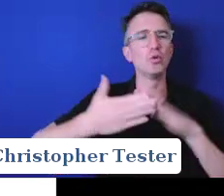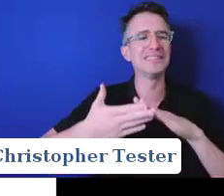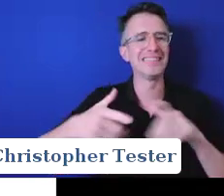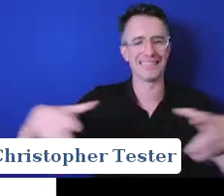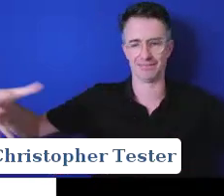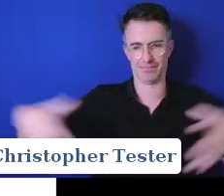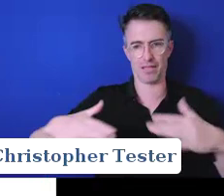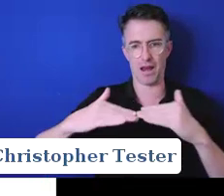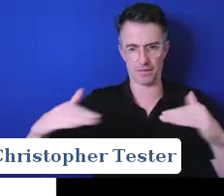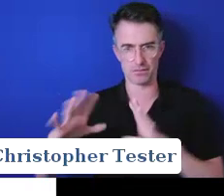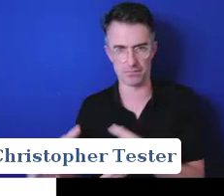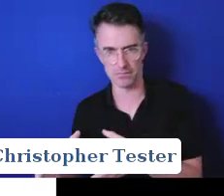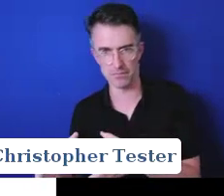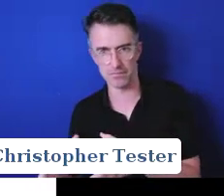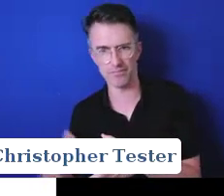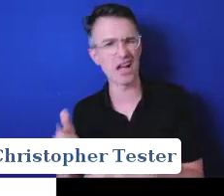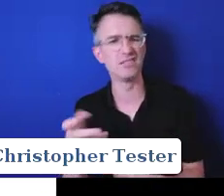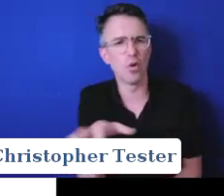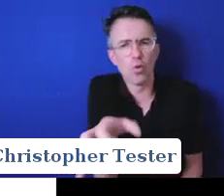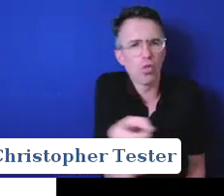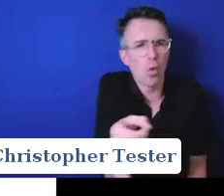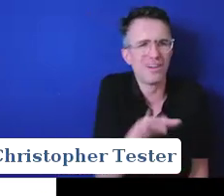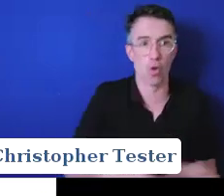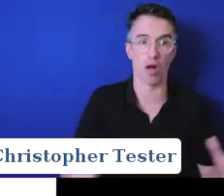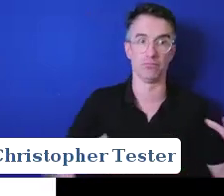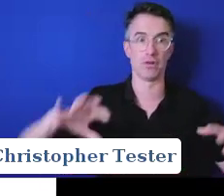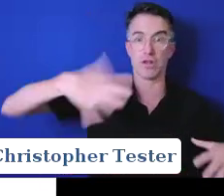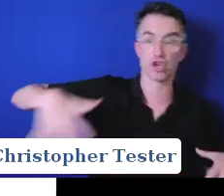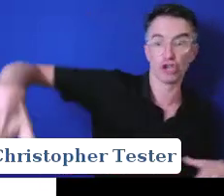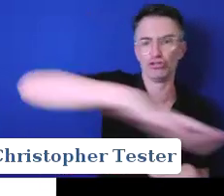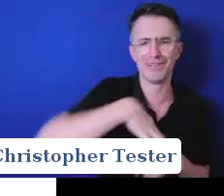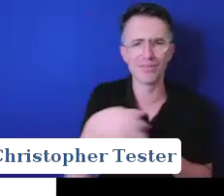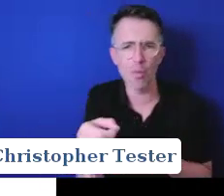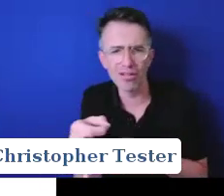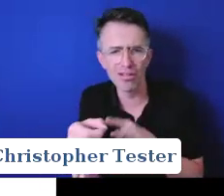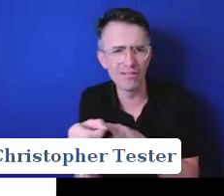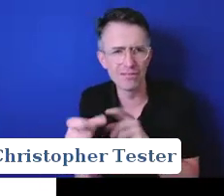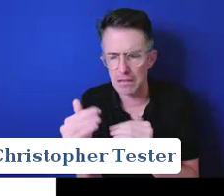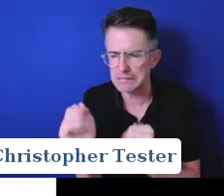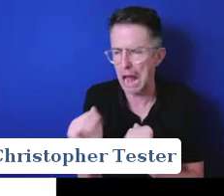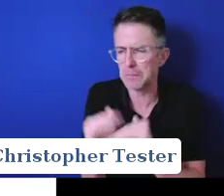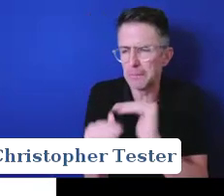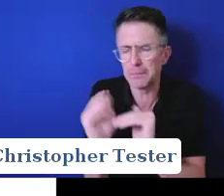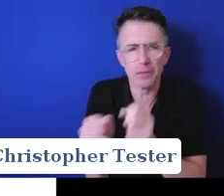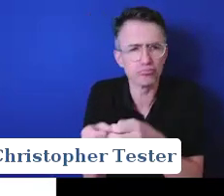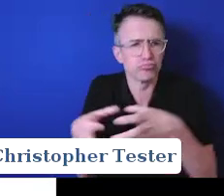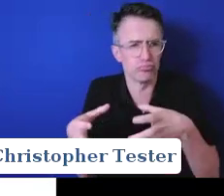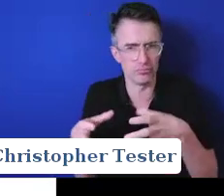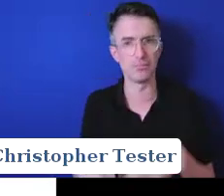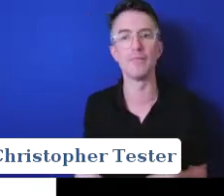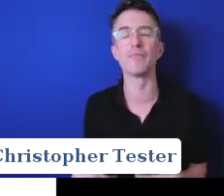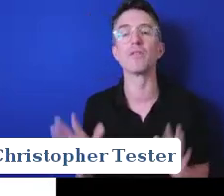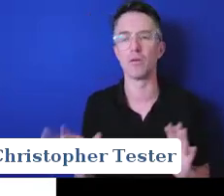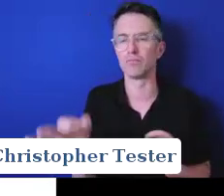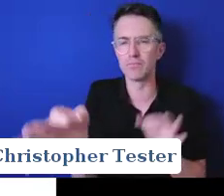administrative area. So they have a disability focal point. They identify persons